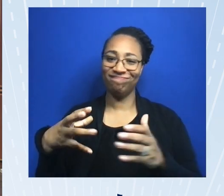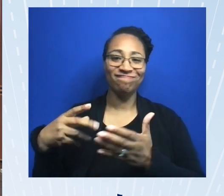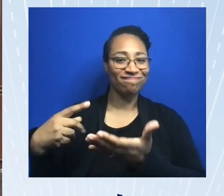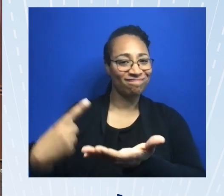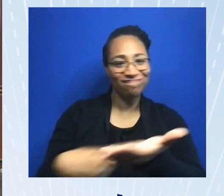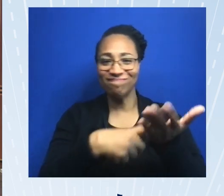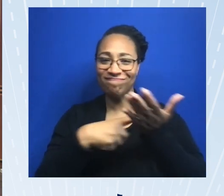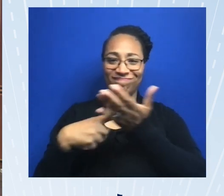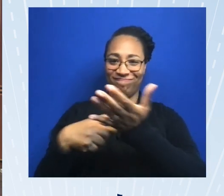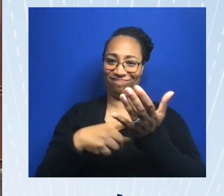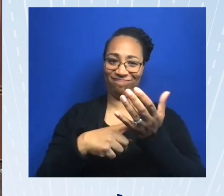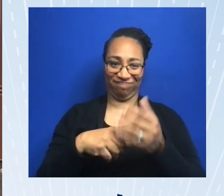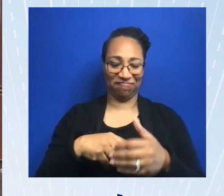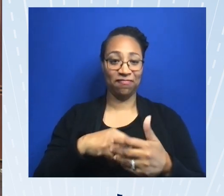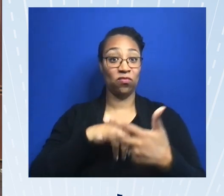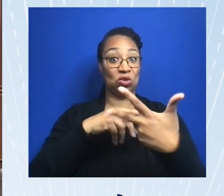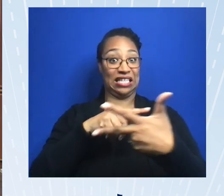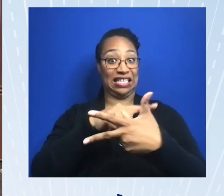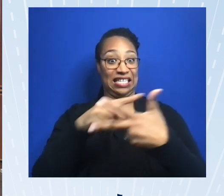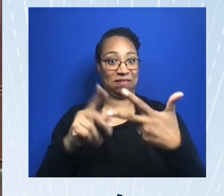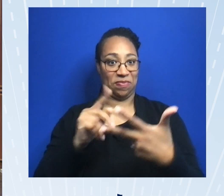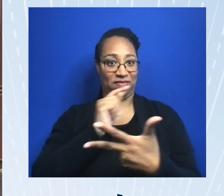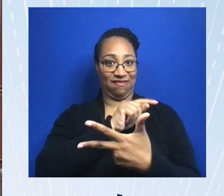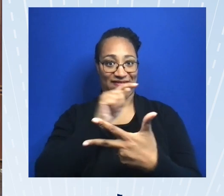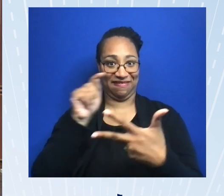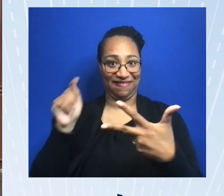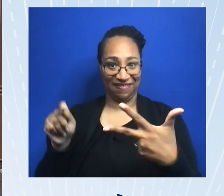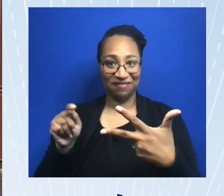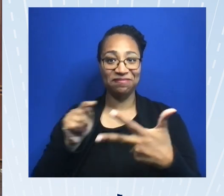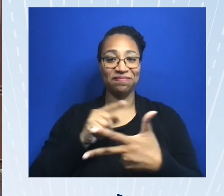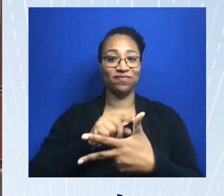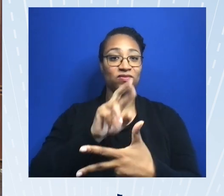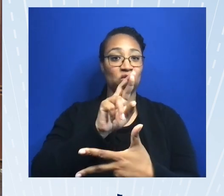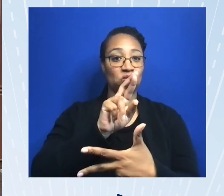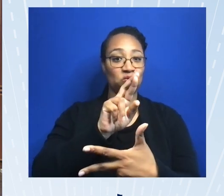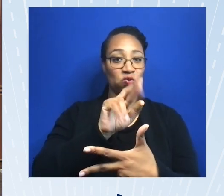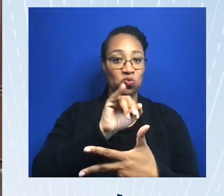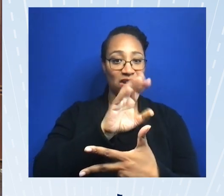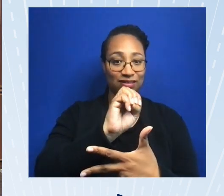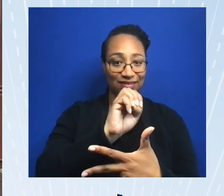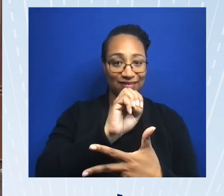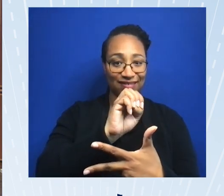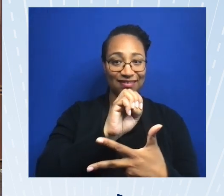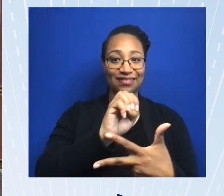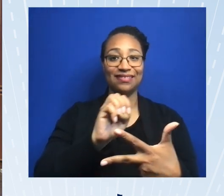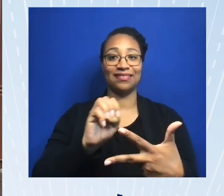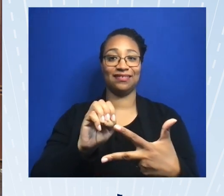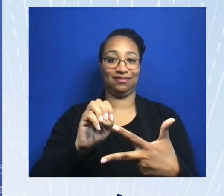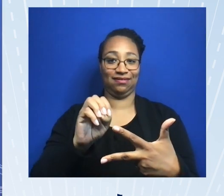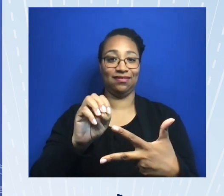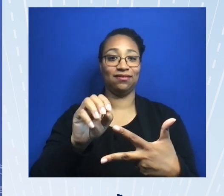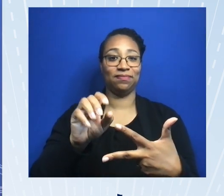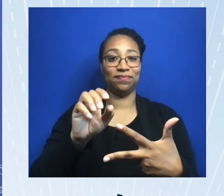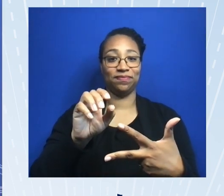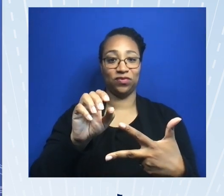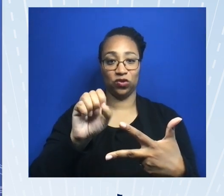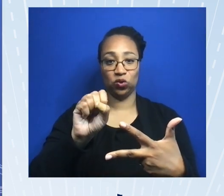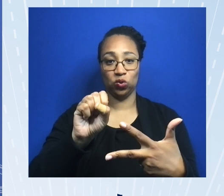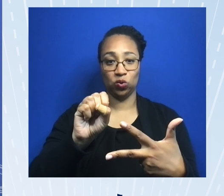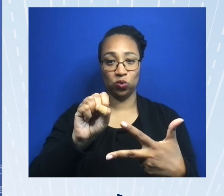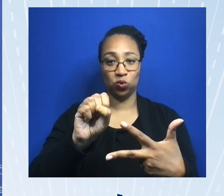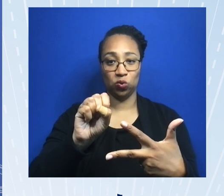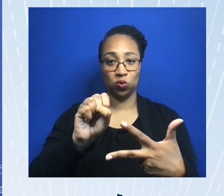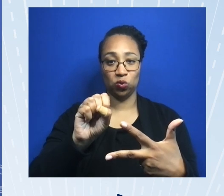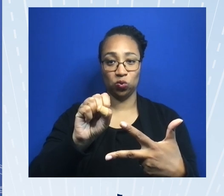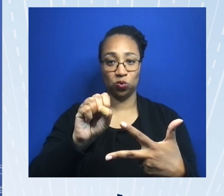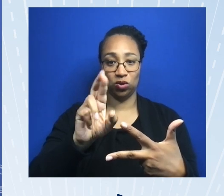Sherwood-Randall to release the National Strategy to Counter Anti-Semitism. The strategy is rooted in